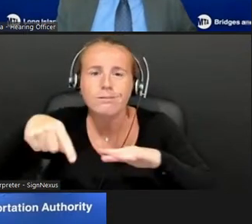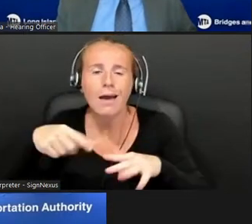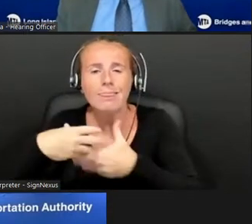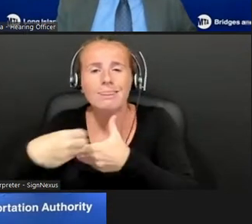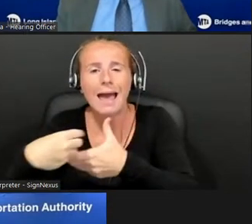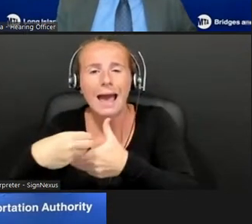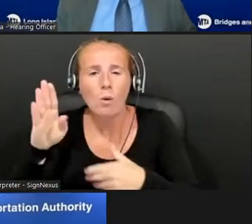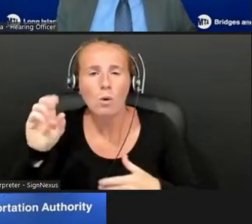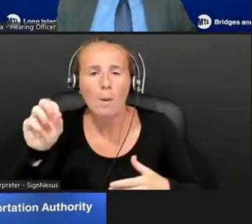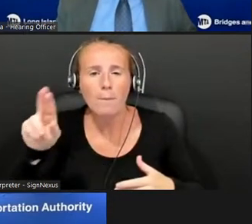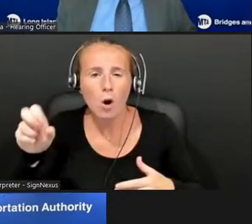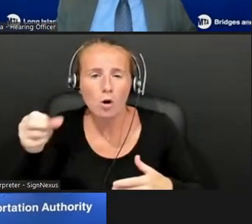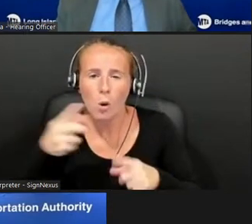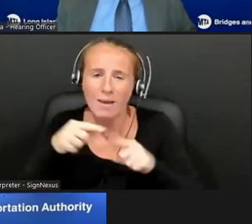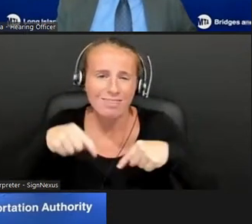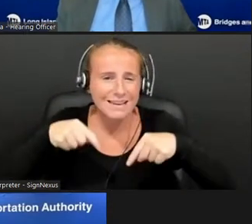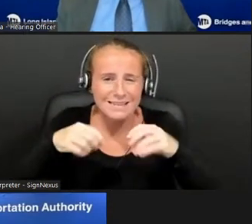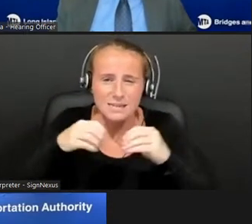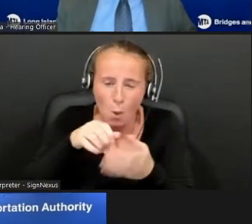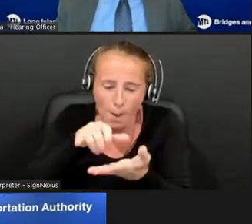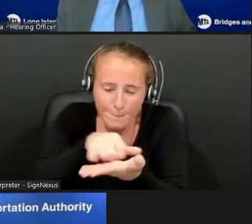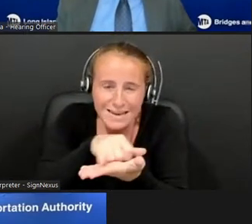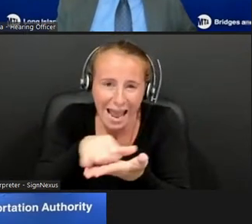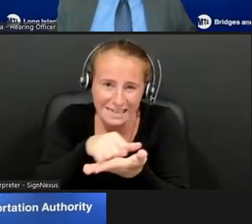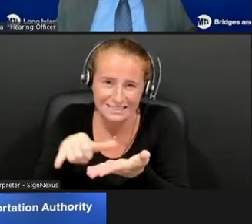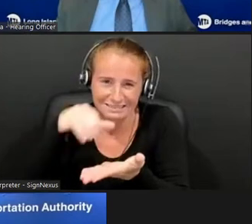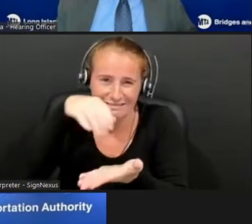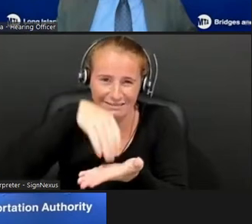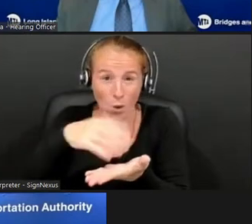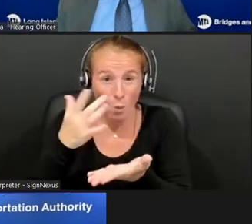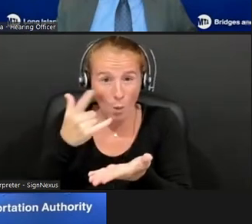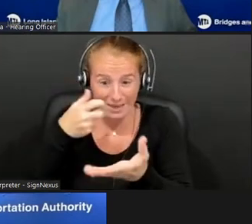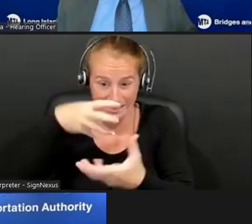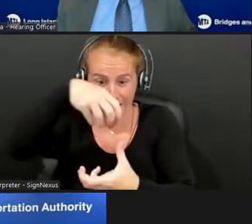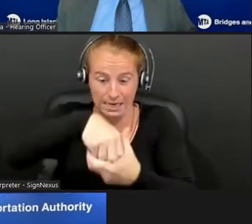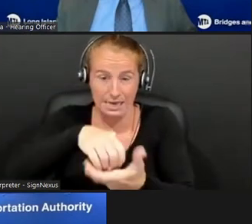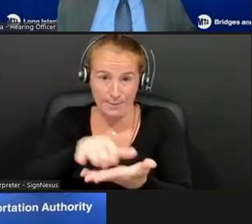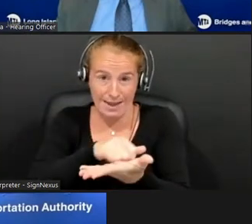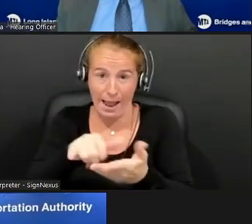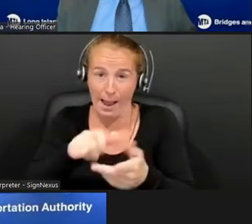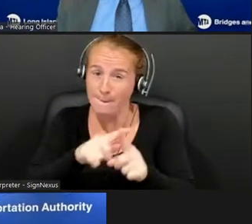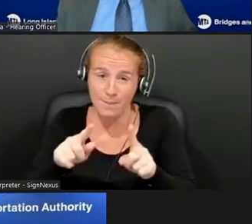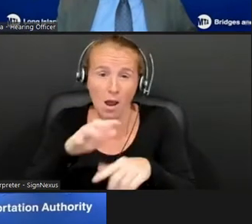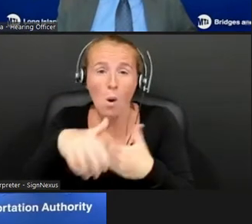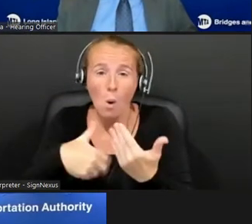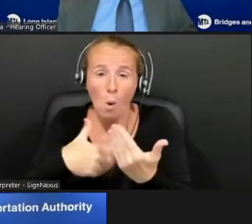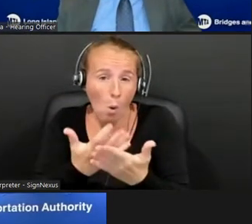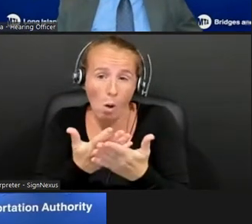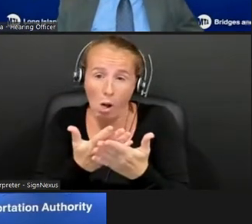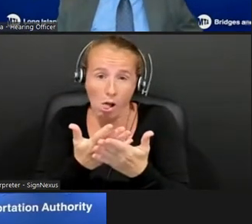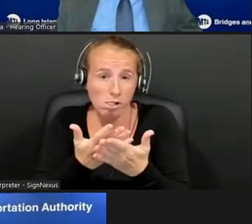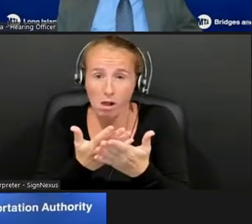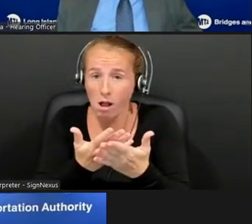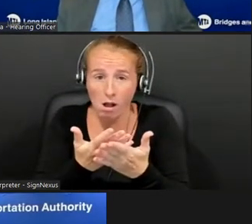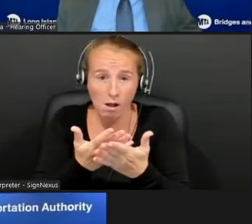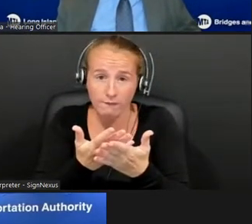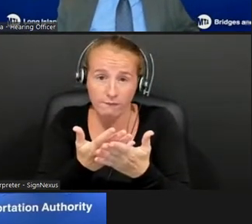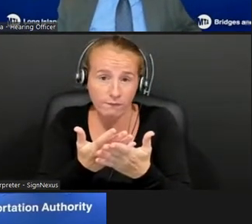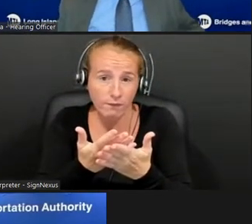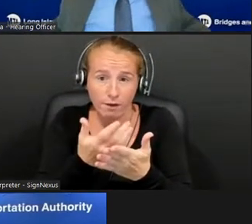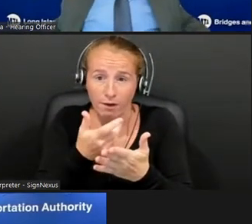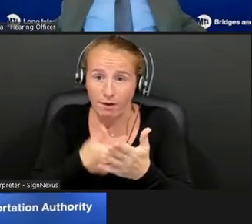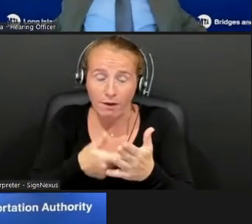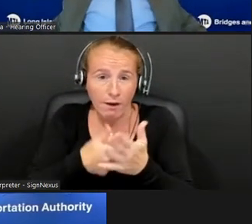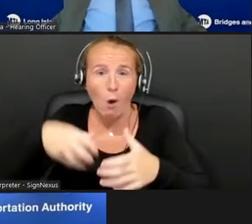program because it takes place in Manhattan but any of the fixes are going to go towards Manhattan um